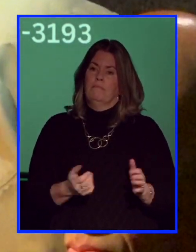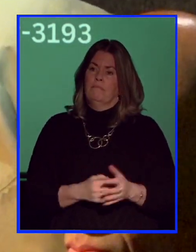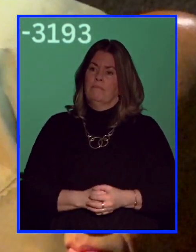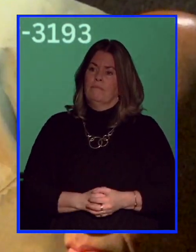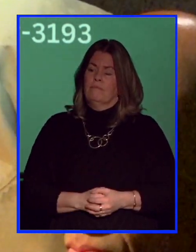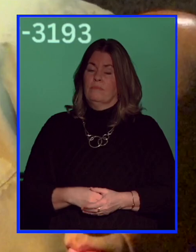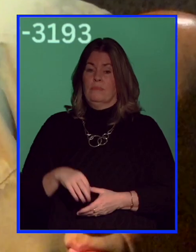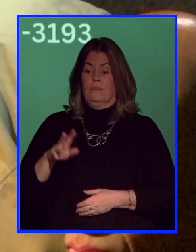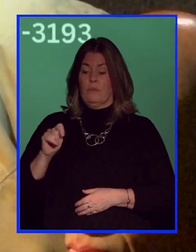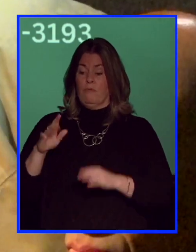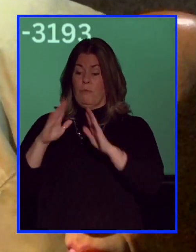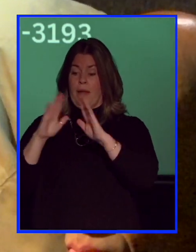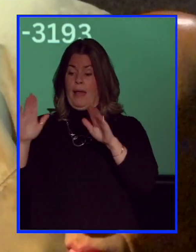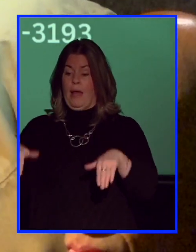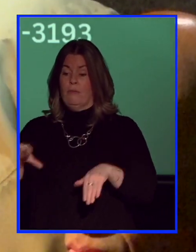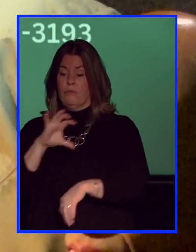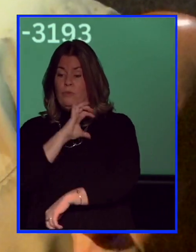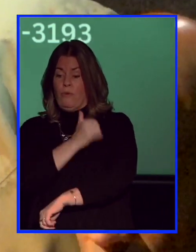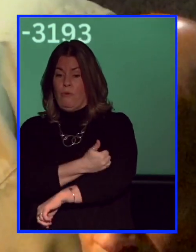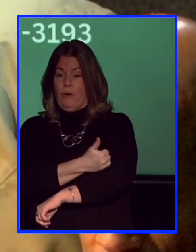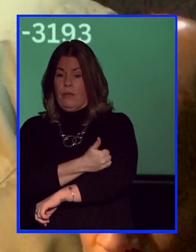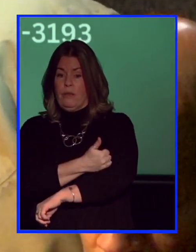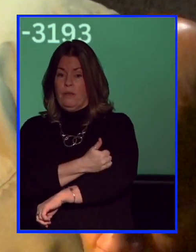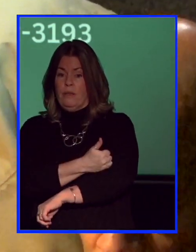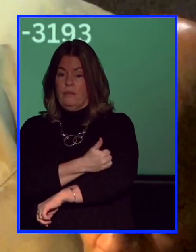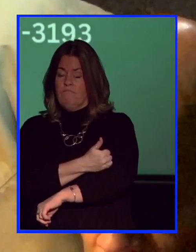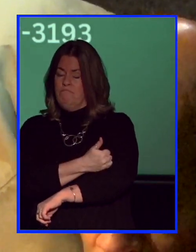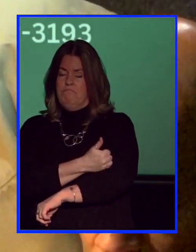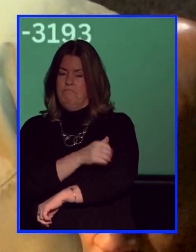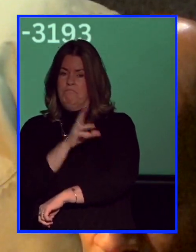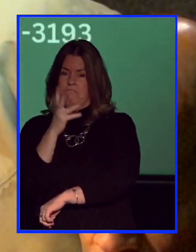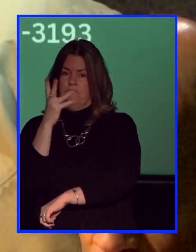The Vermont Housing Authority, no.